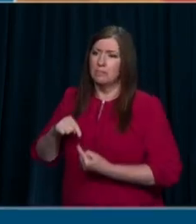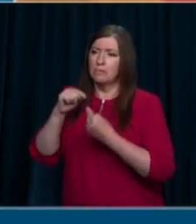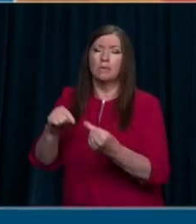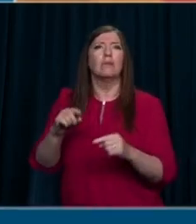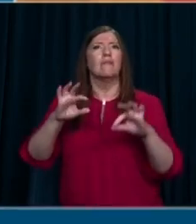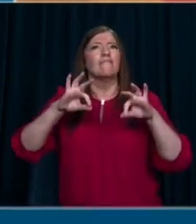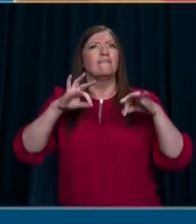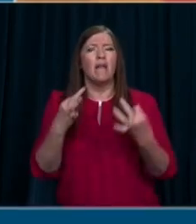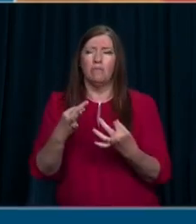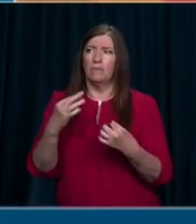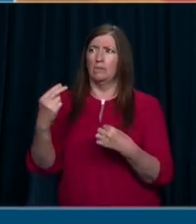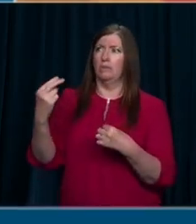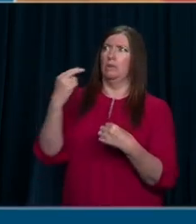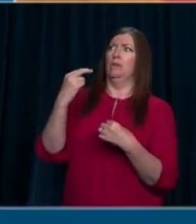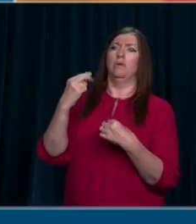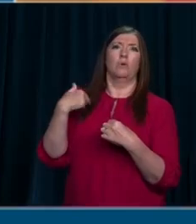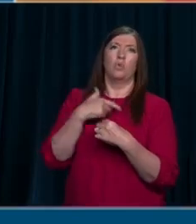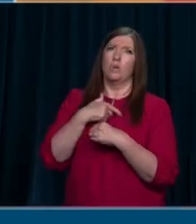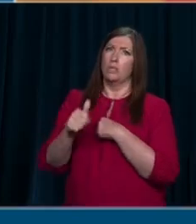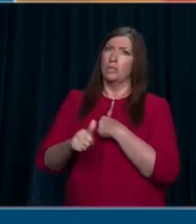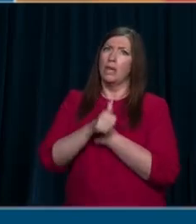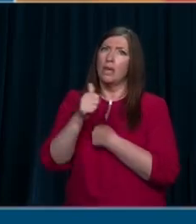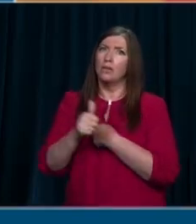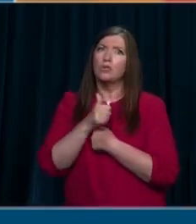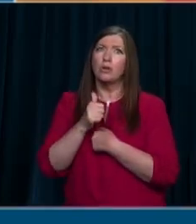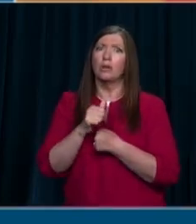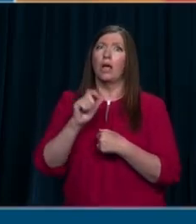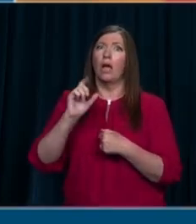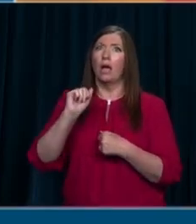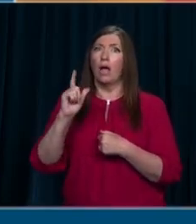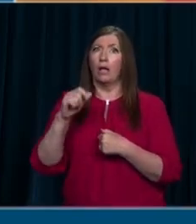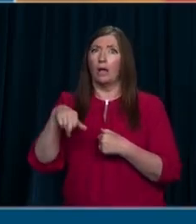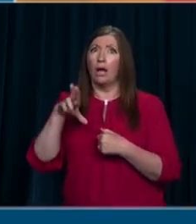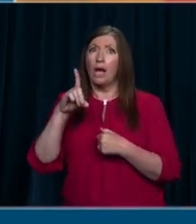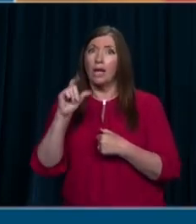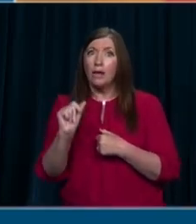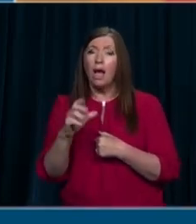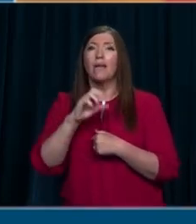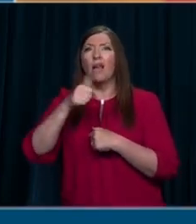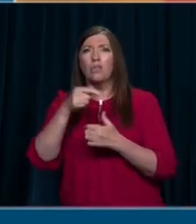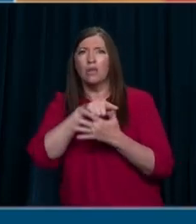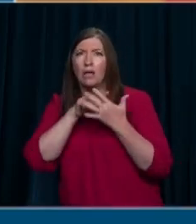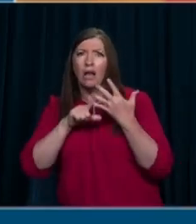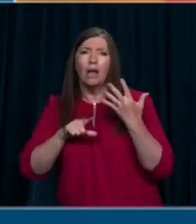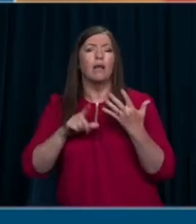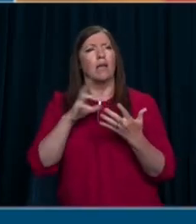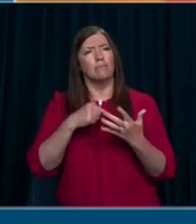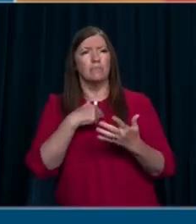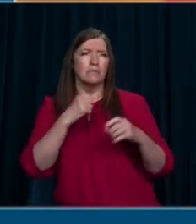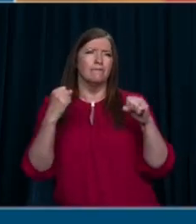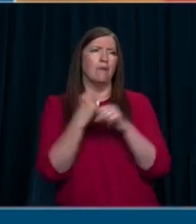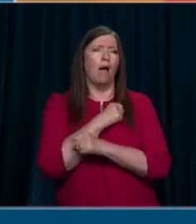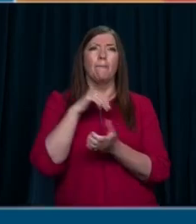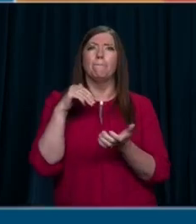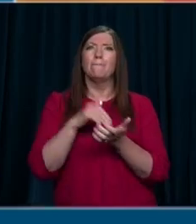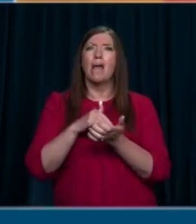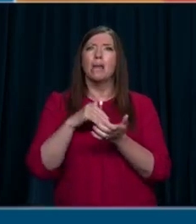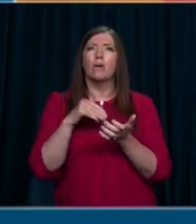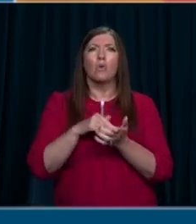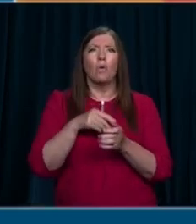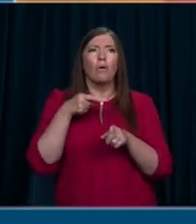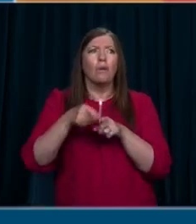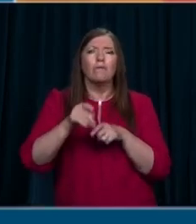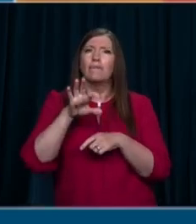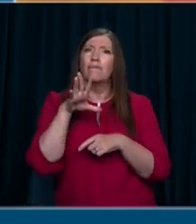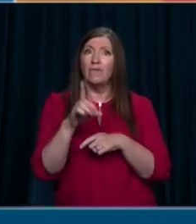by Al-Qaeda, ISIS, and others. I've stepped towards that fire. I've also stepped towards the fire against the medical establishment during the pandemic, one of the few